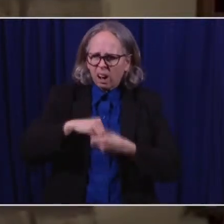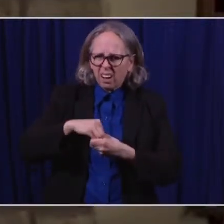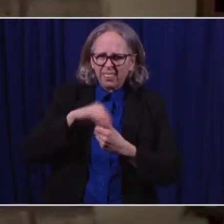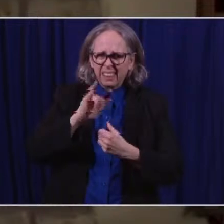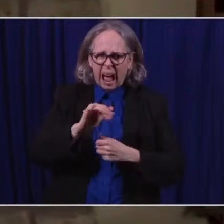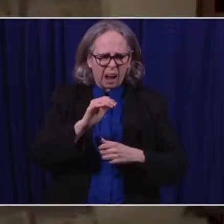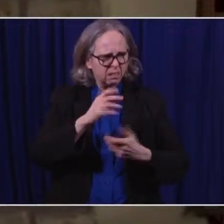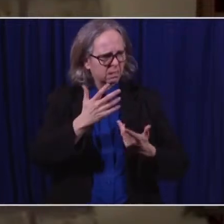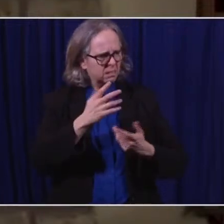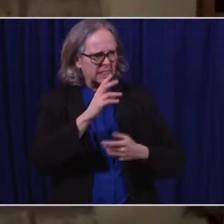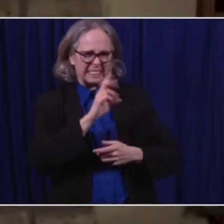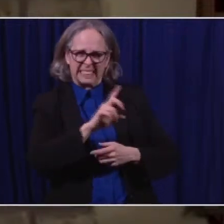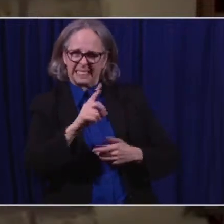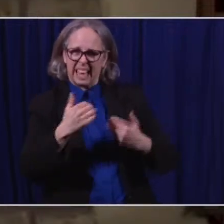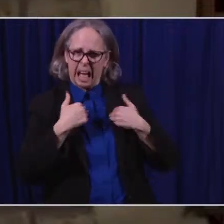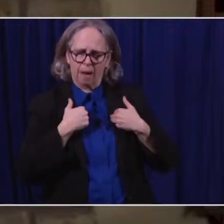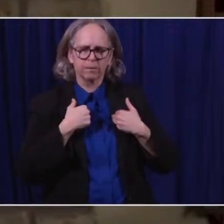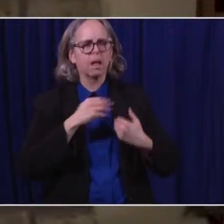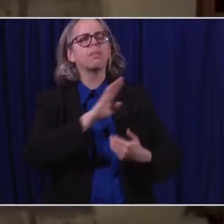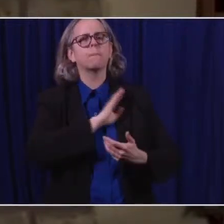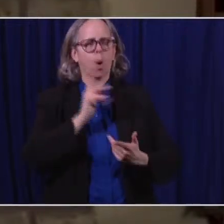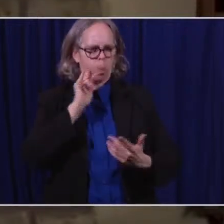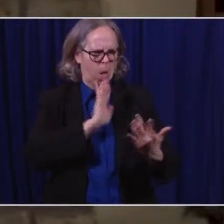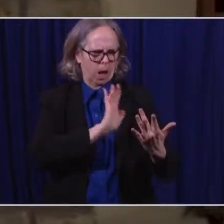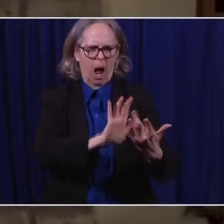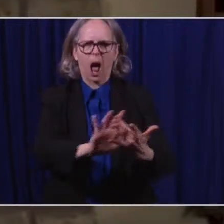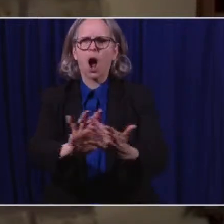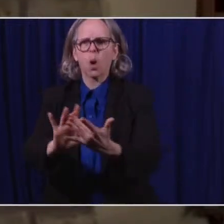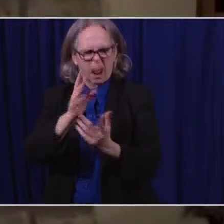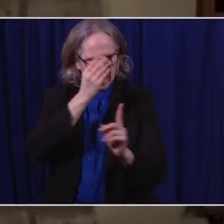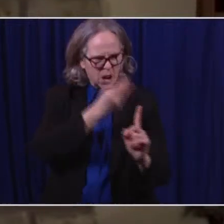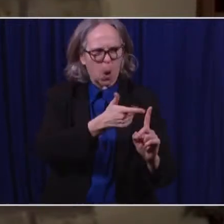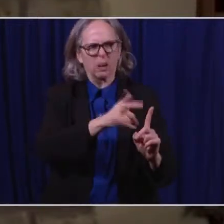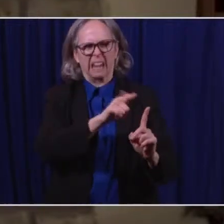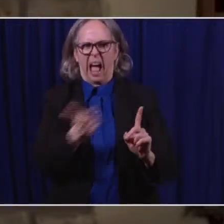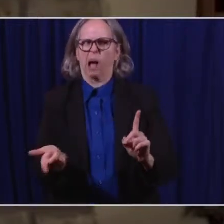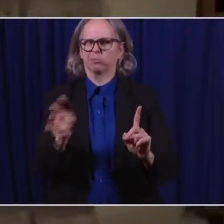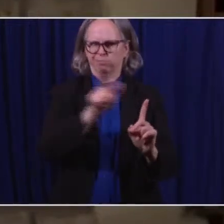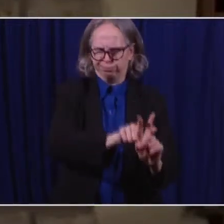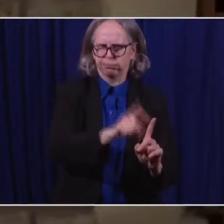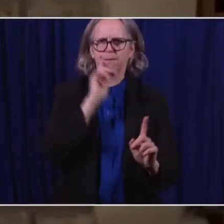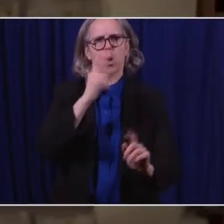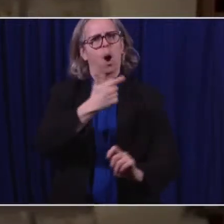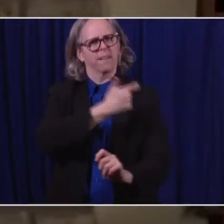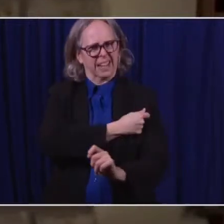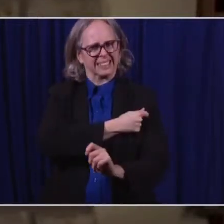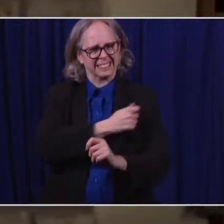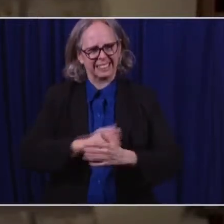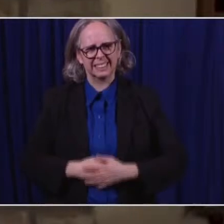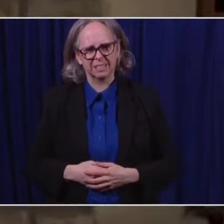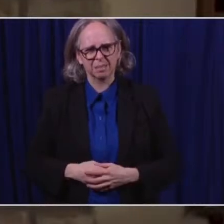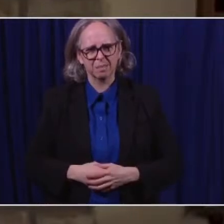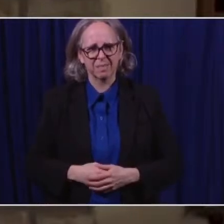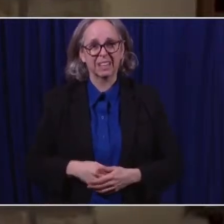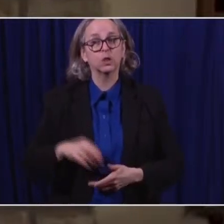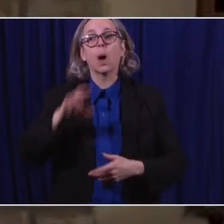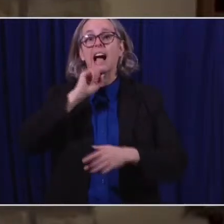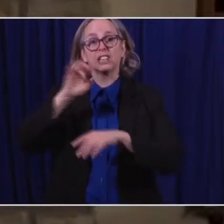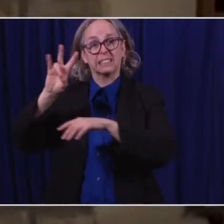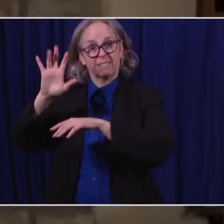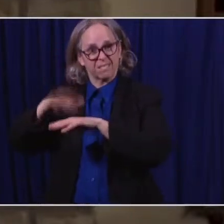reaching out and have already started to reach out to those individuals. So these are the groups that we're